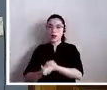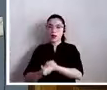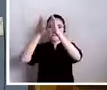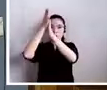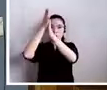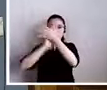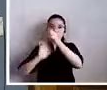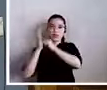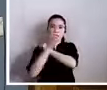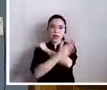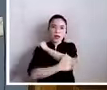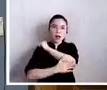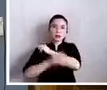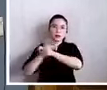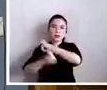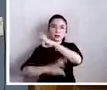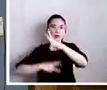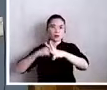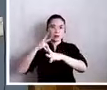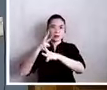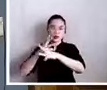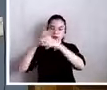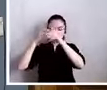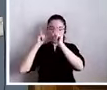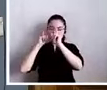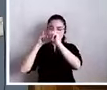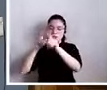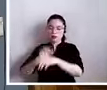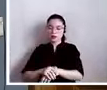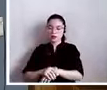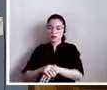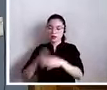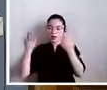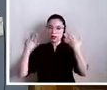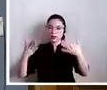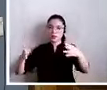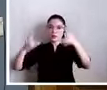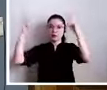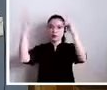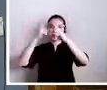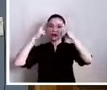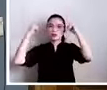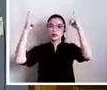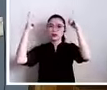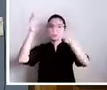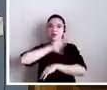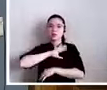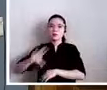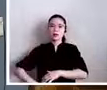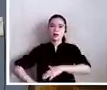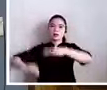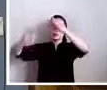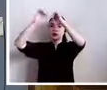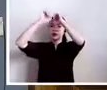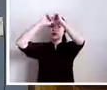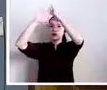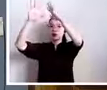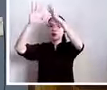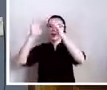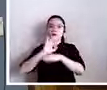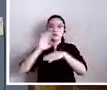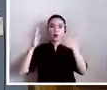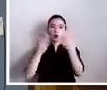whole world. Let us pray to the Lord. Let us be victorious in Christ, O Father, for all in direct patient